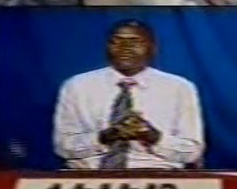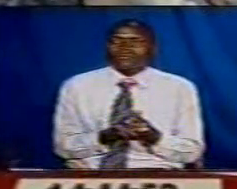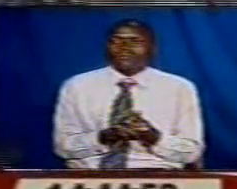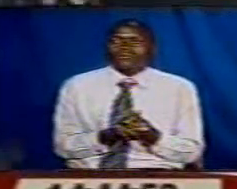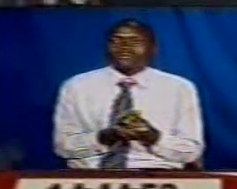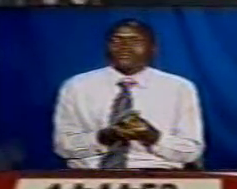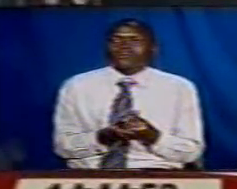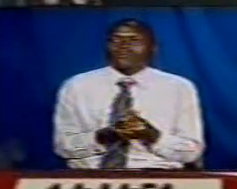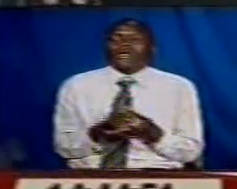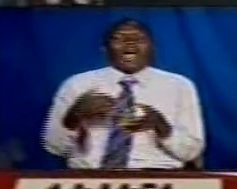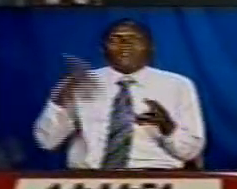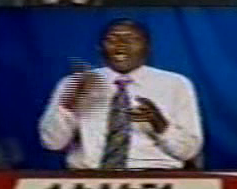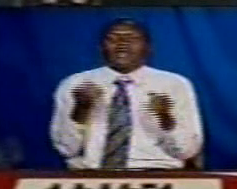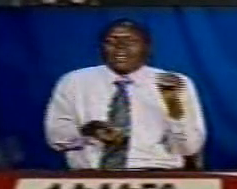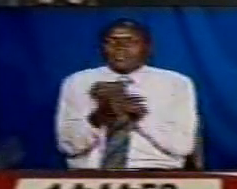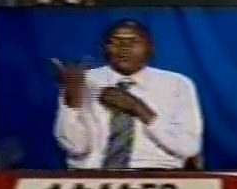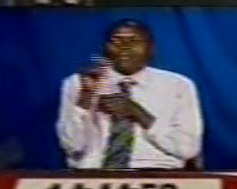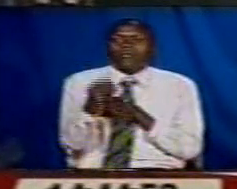Do you have any explanation for that?